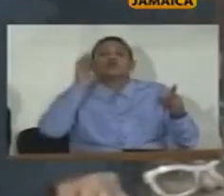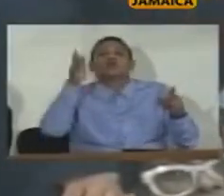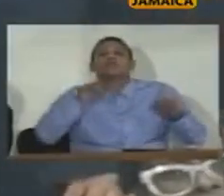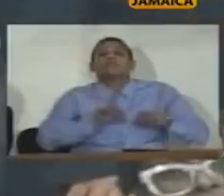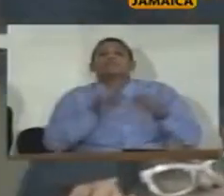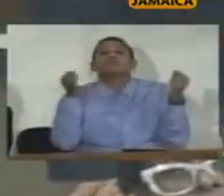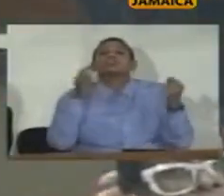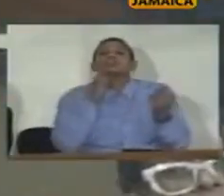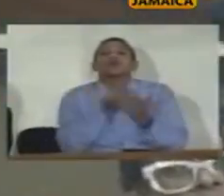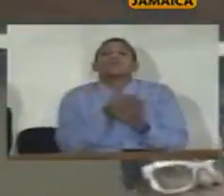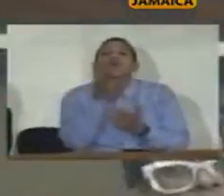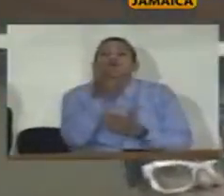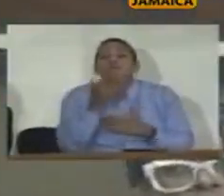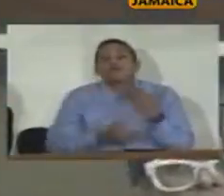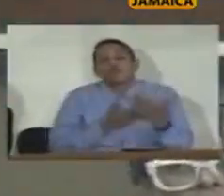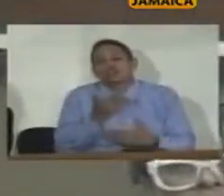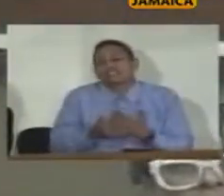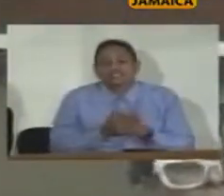of the procurement process.